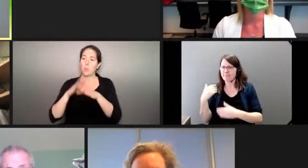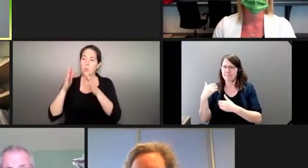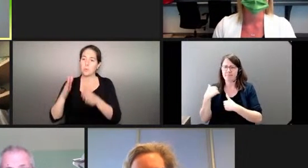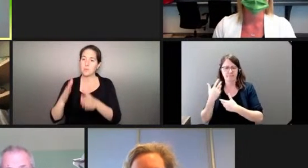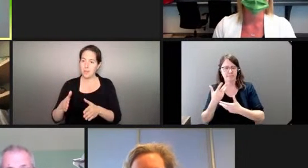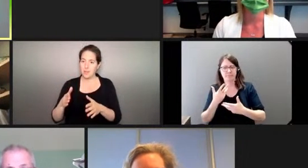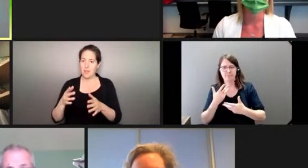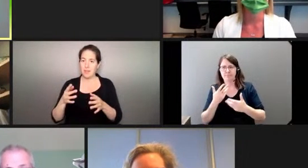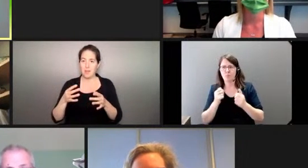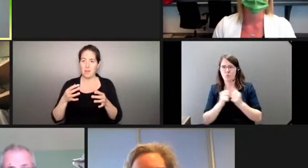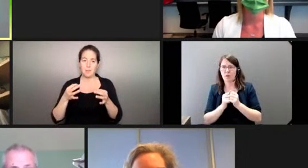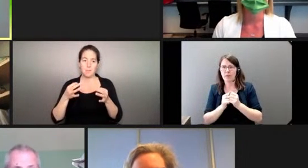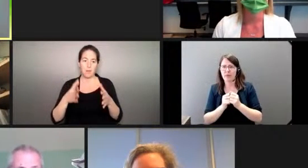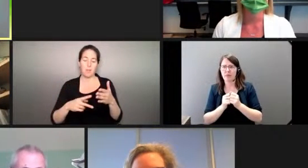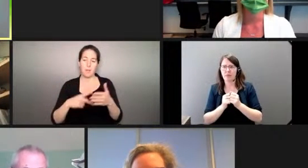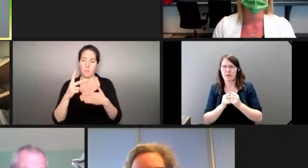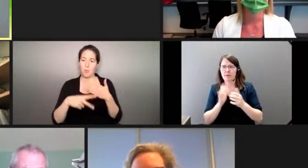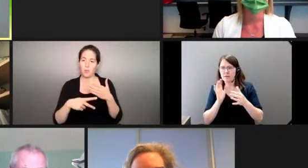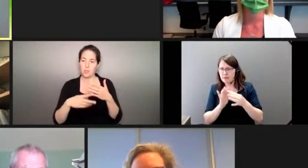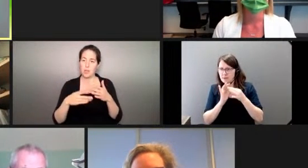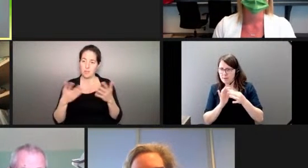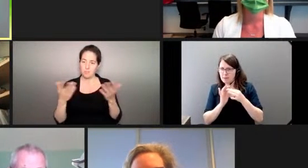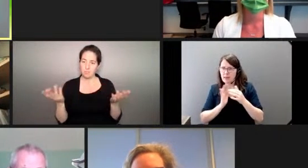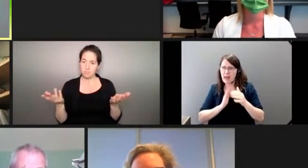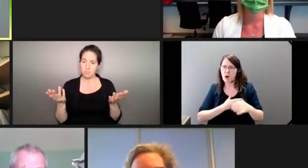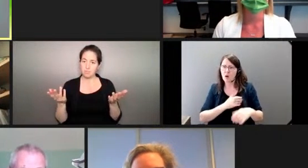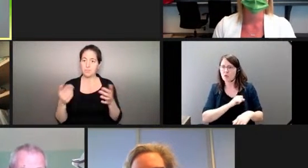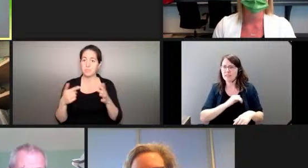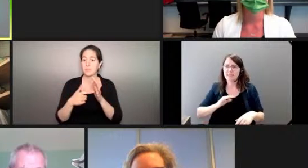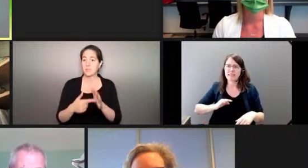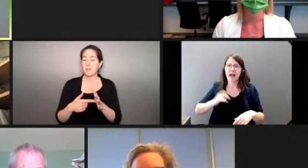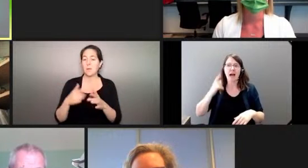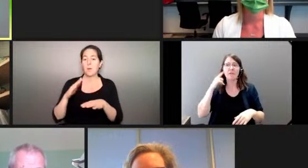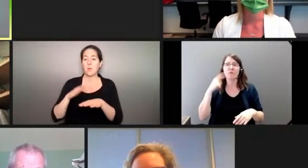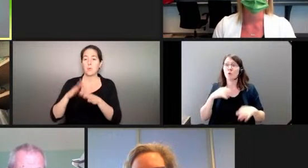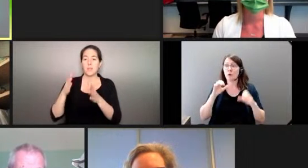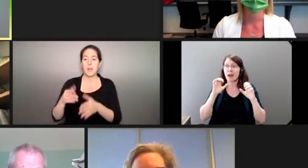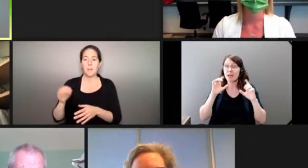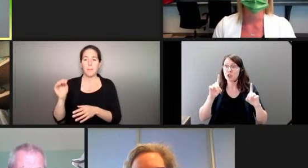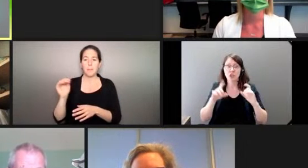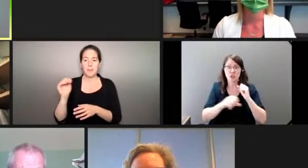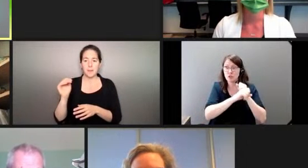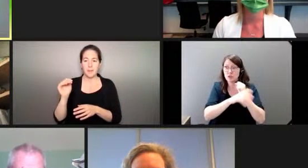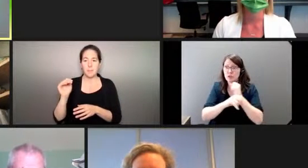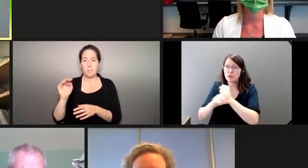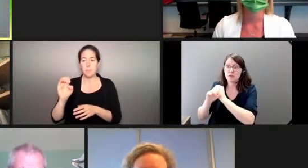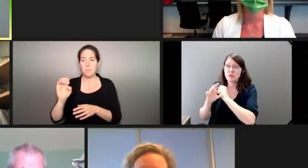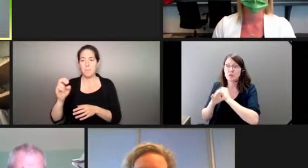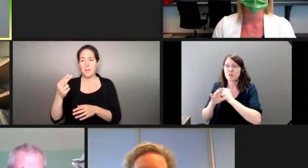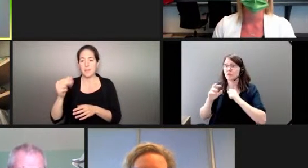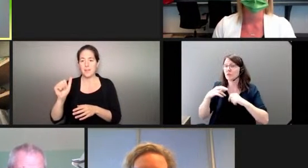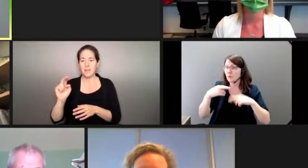Recently, using our staff and promoting diversion and what's going on in the city and how residents can